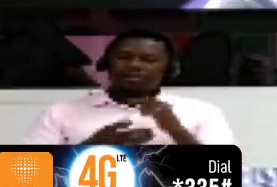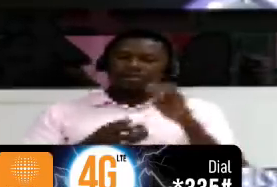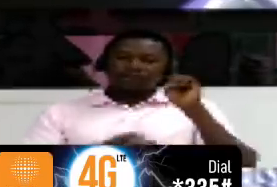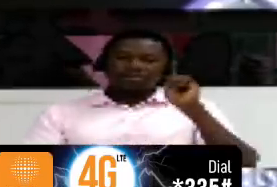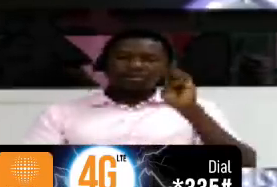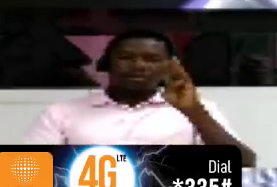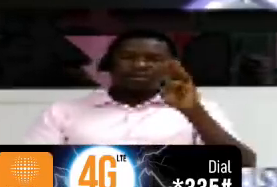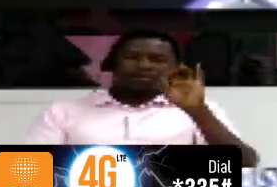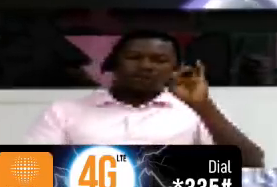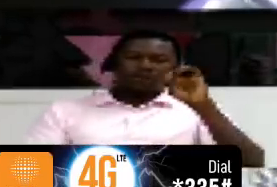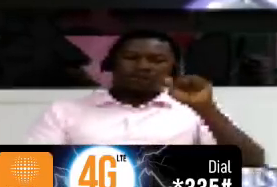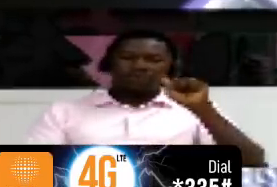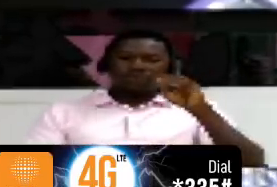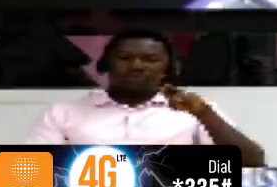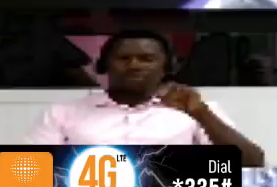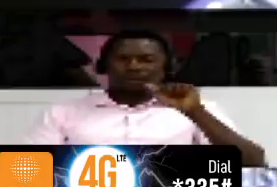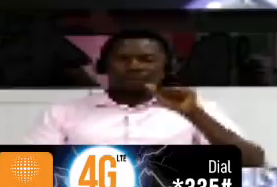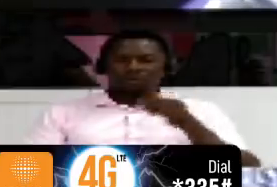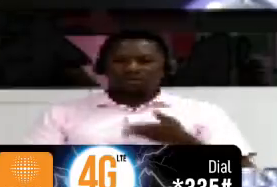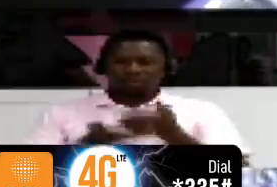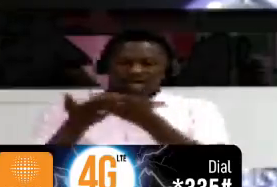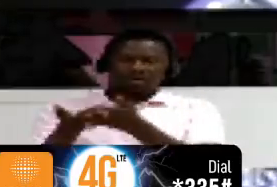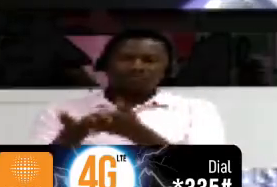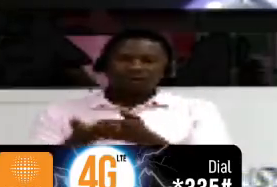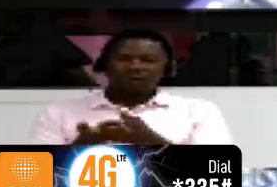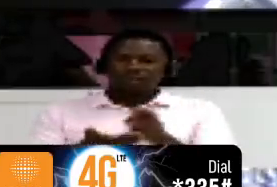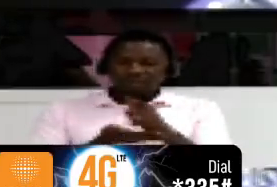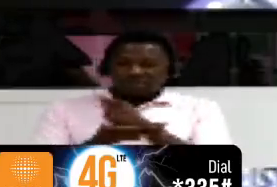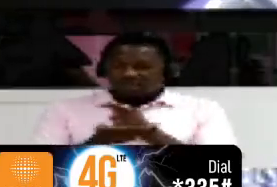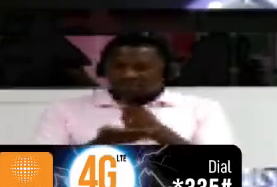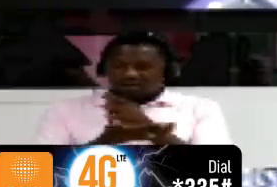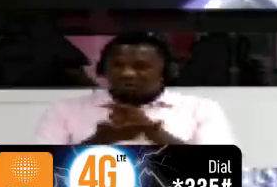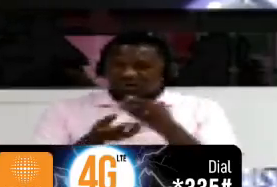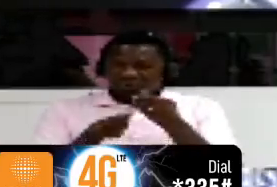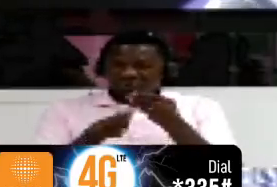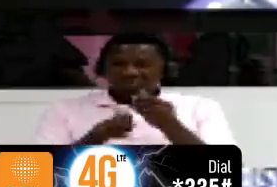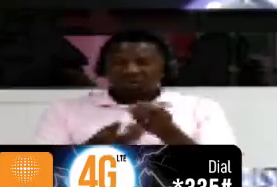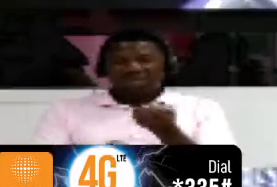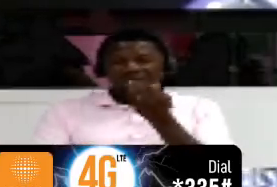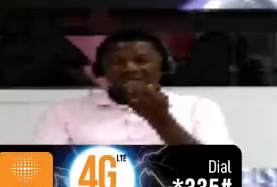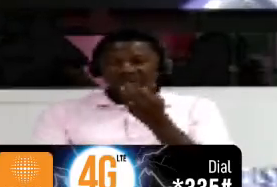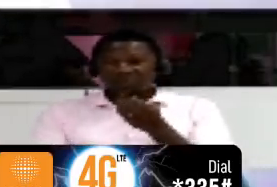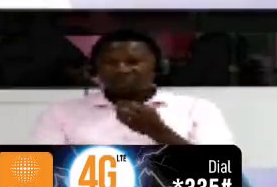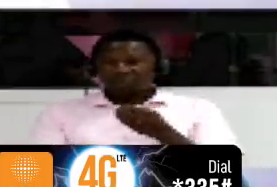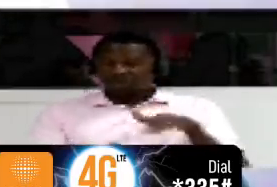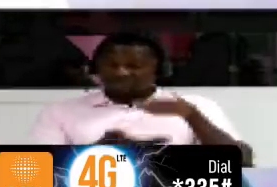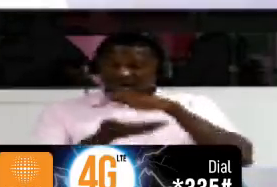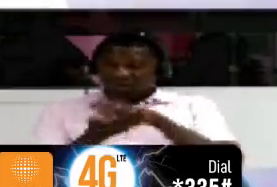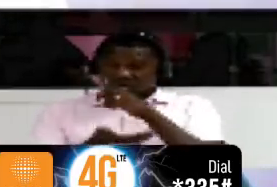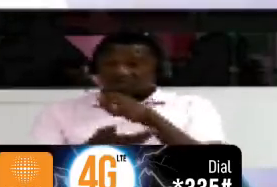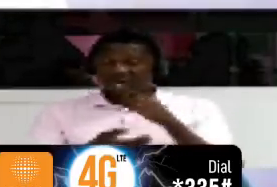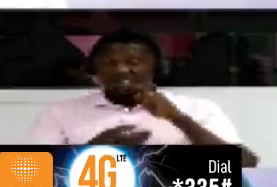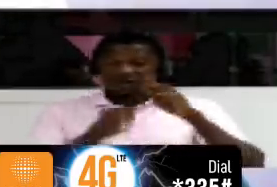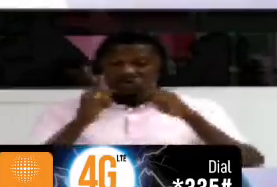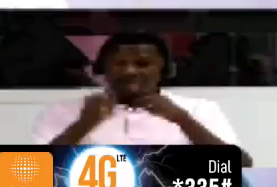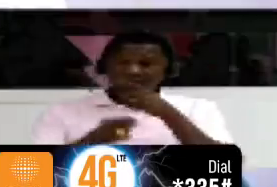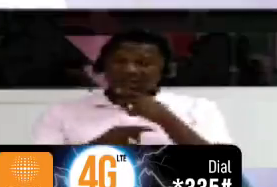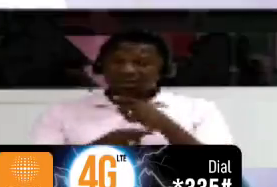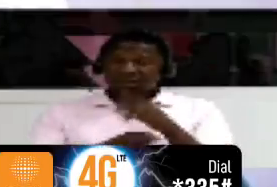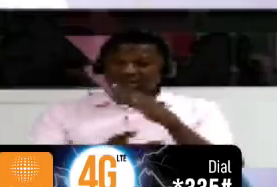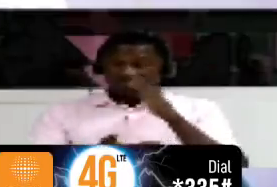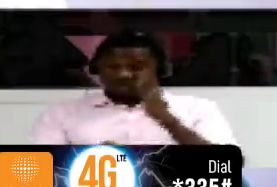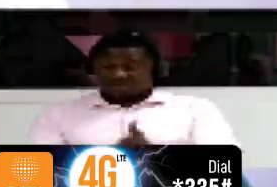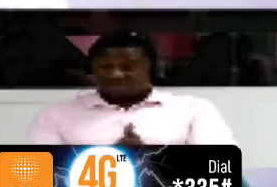Abari was given cement to eat. Based on your investigations, did that turn out to be true? The father